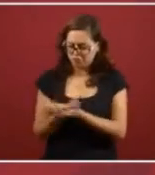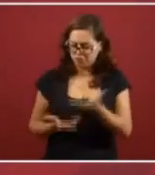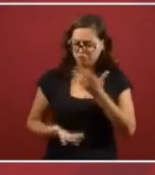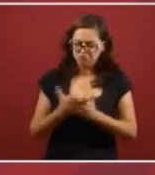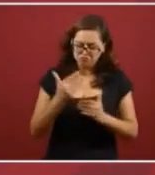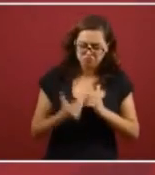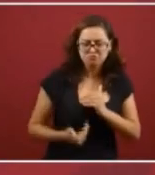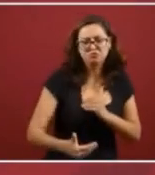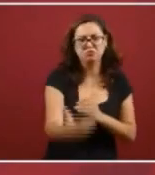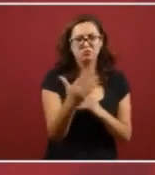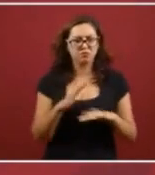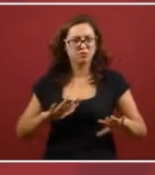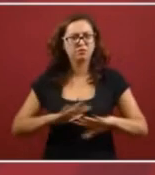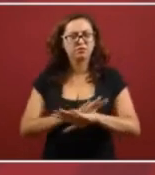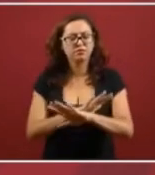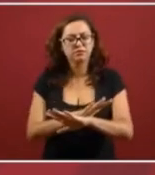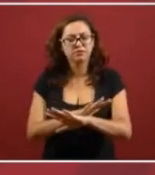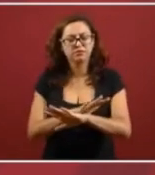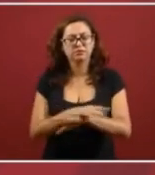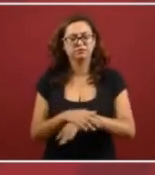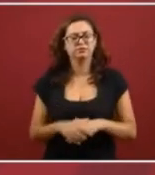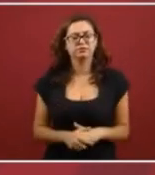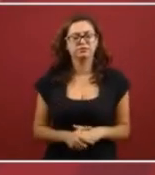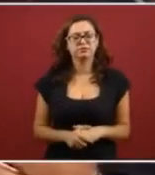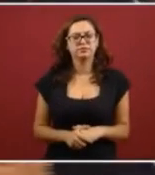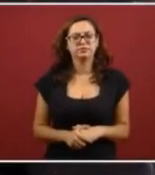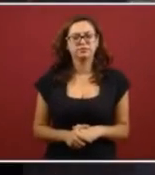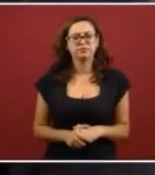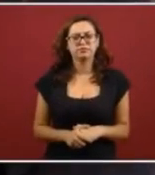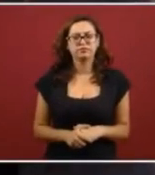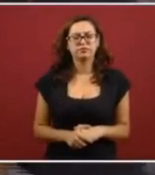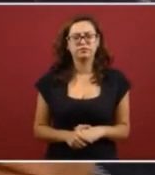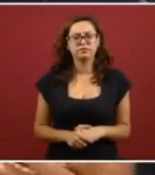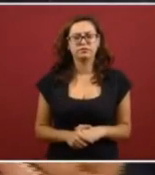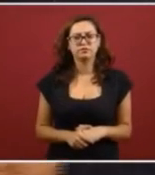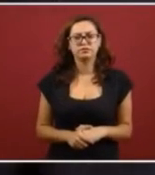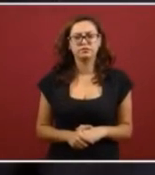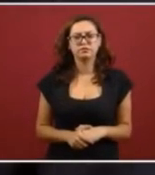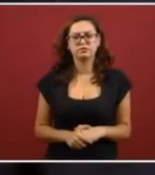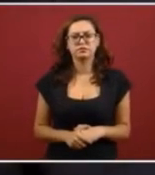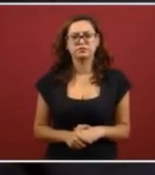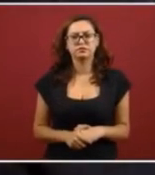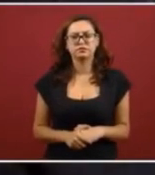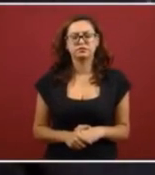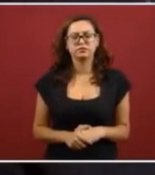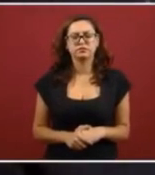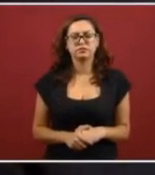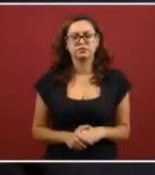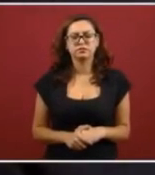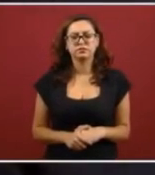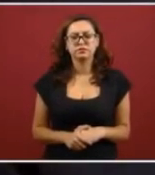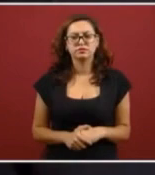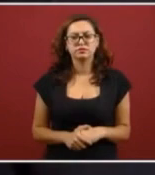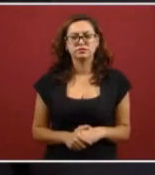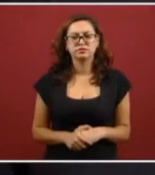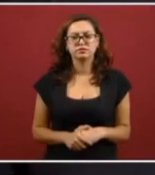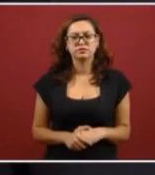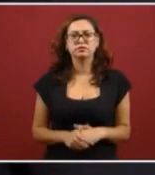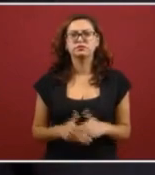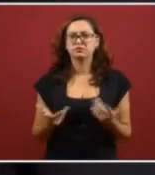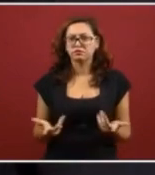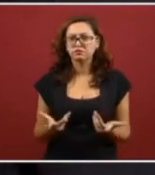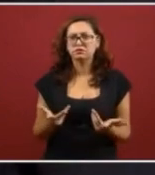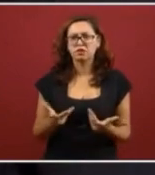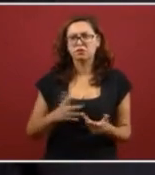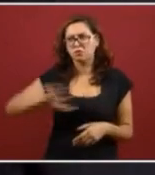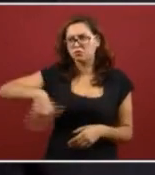Ya, pues, and now vamos it's, a que participen we want, otros